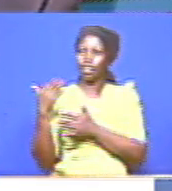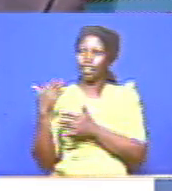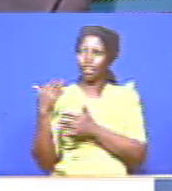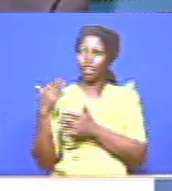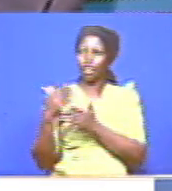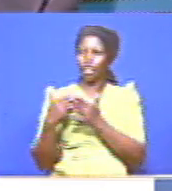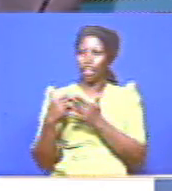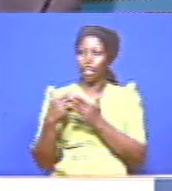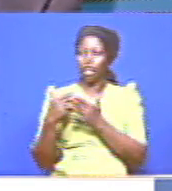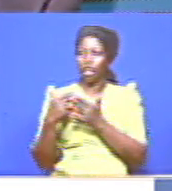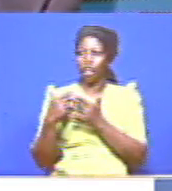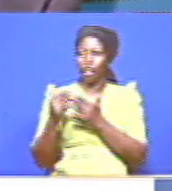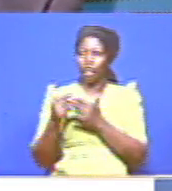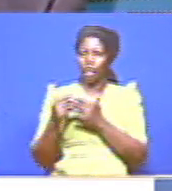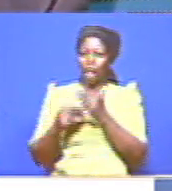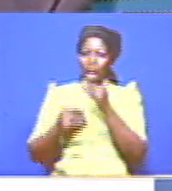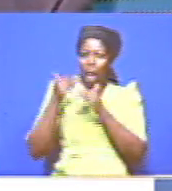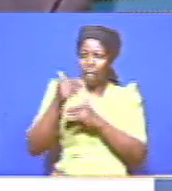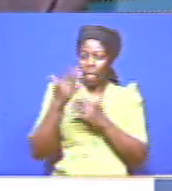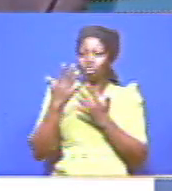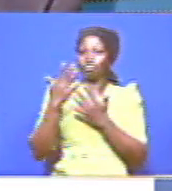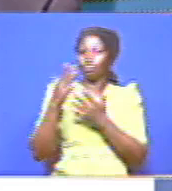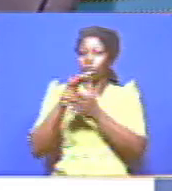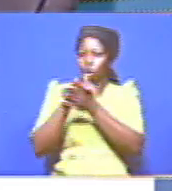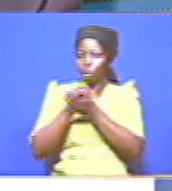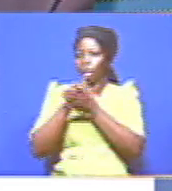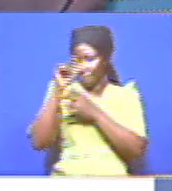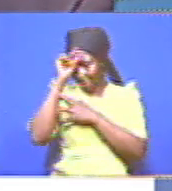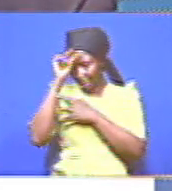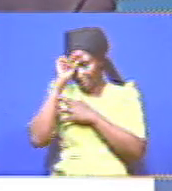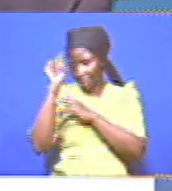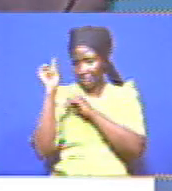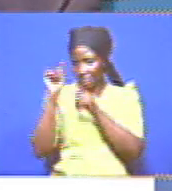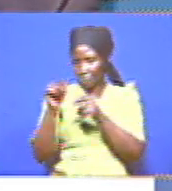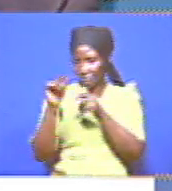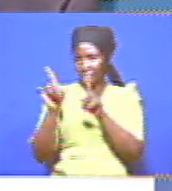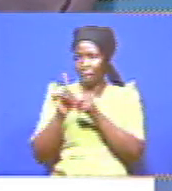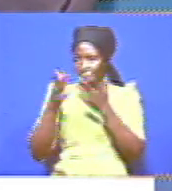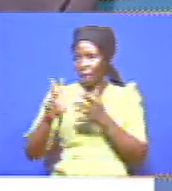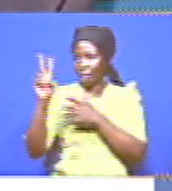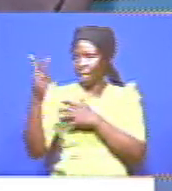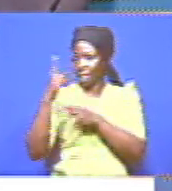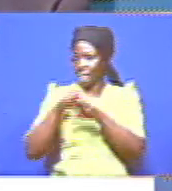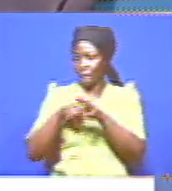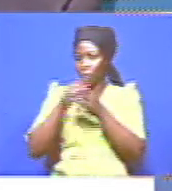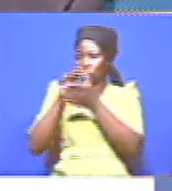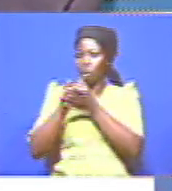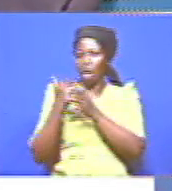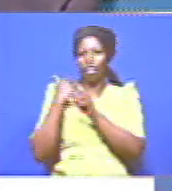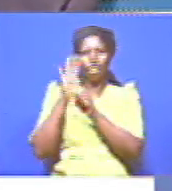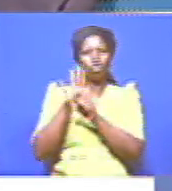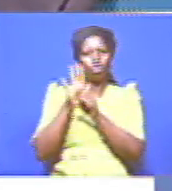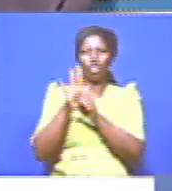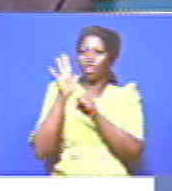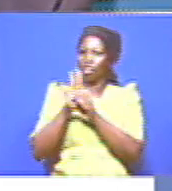the NAC, the Jubilee government came in, correct, and even right now, the second time of the Jubilee, mm-hmm. there's a lot of public, I